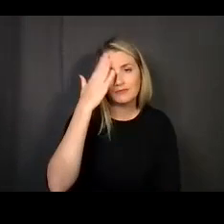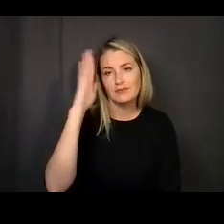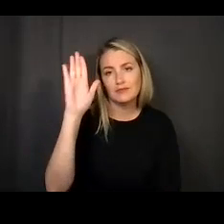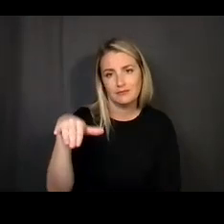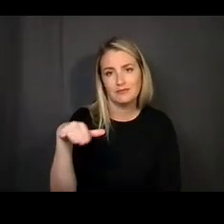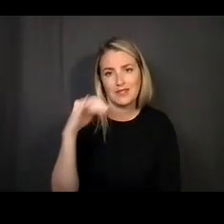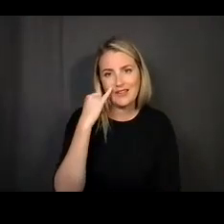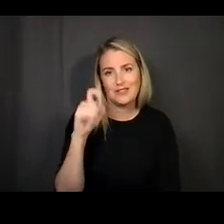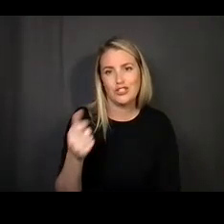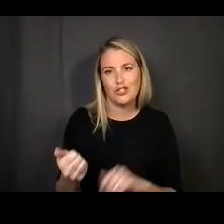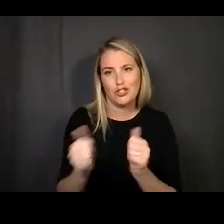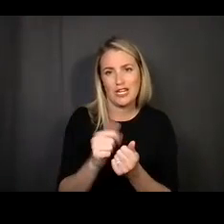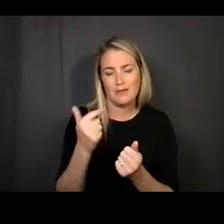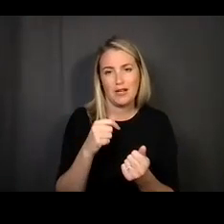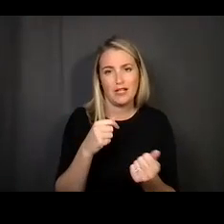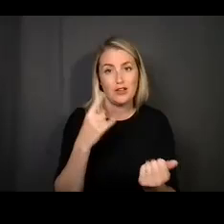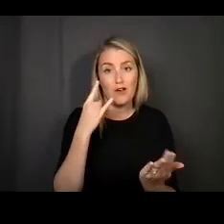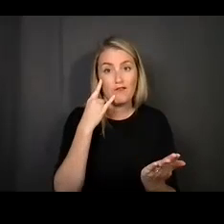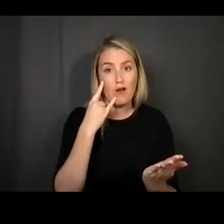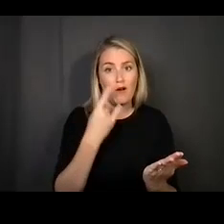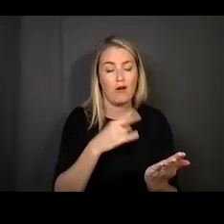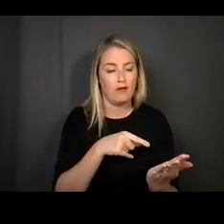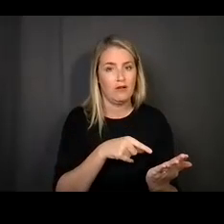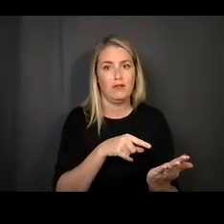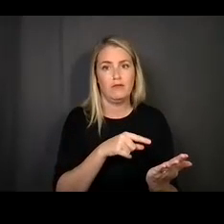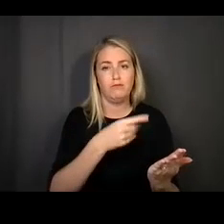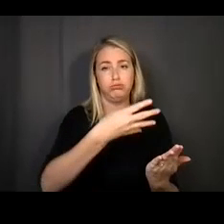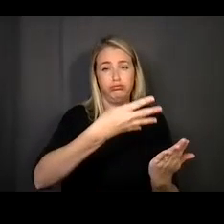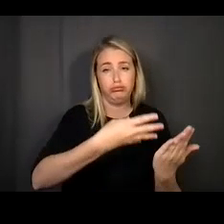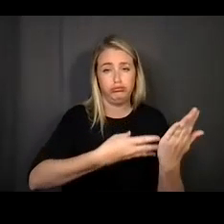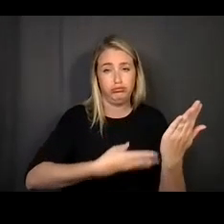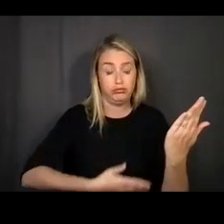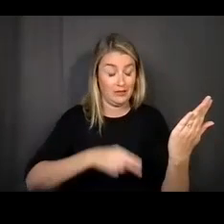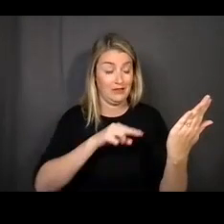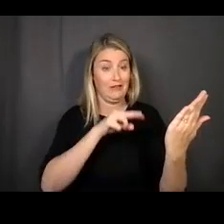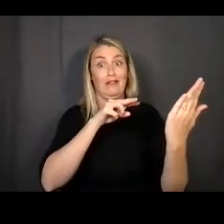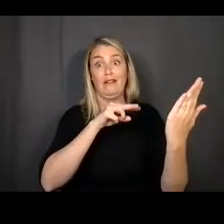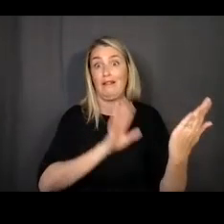change importante. them, because your email will be inundated.